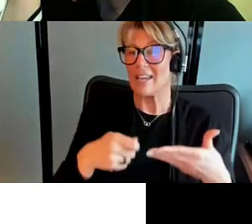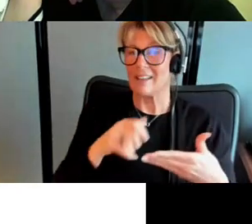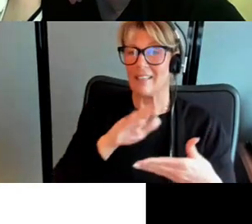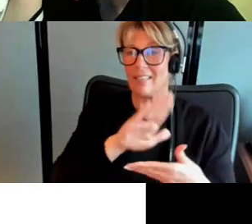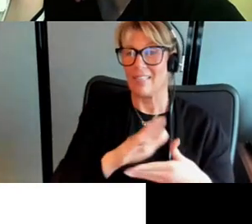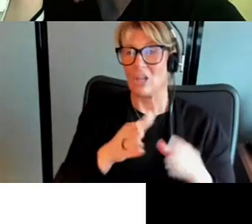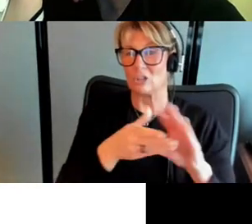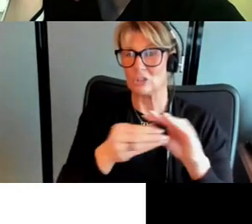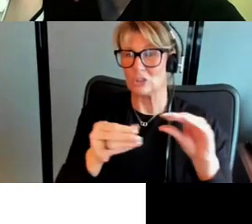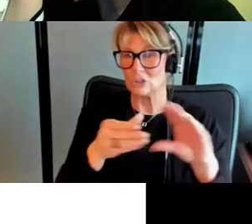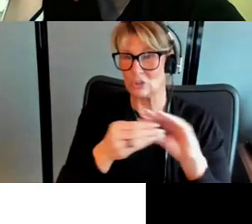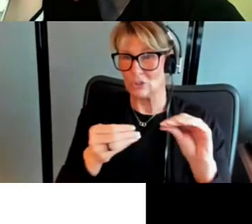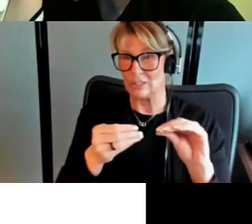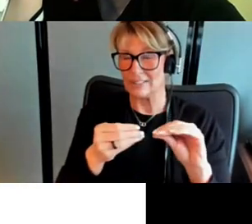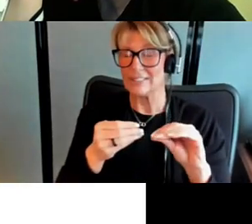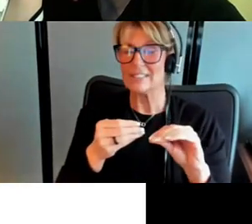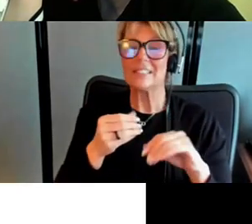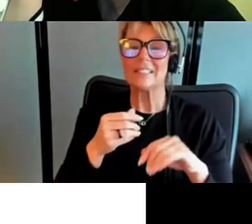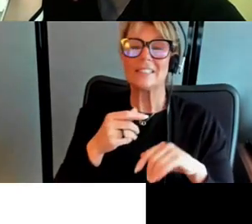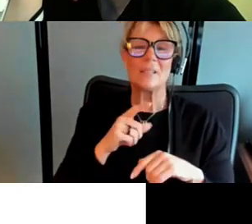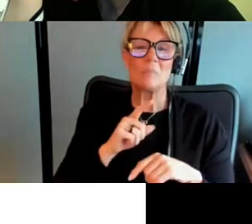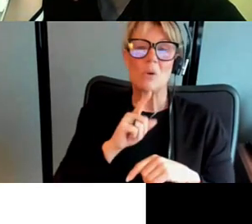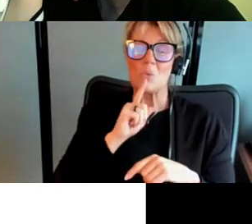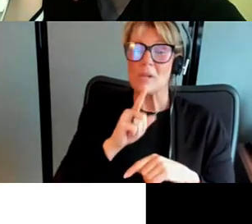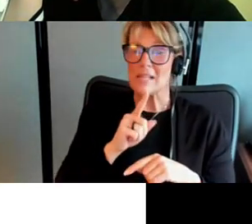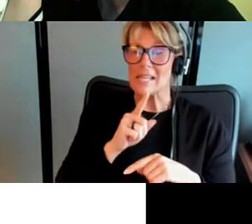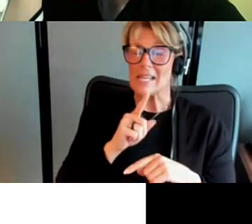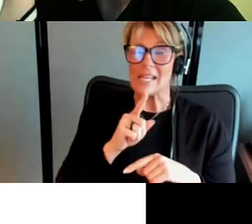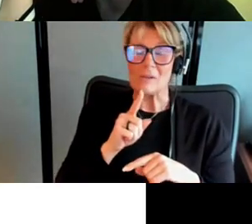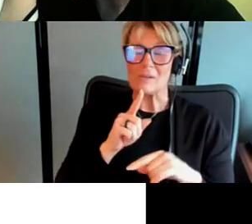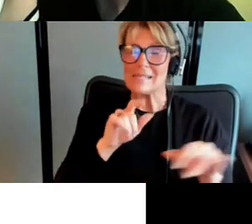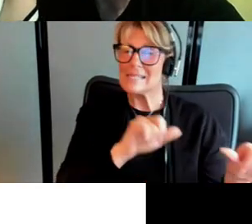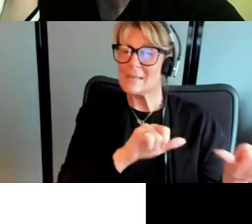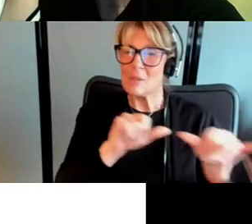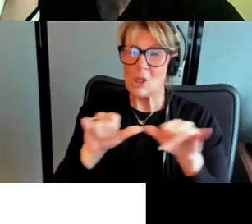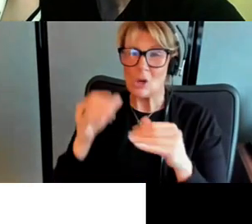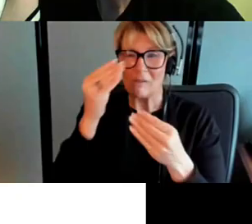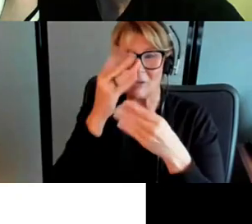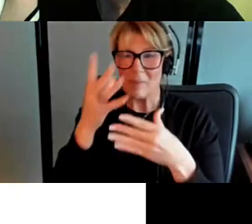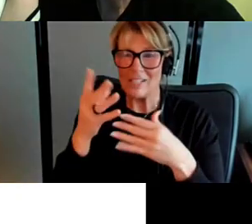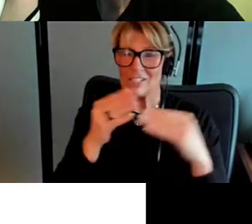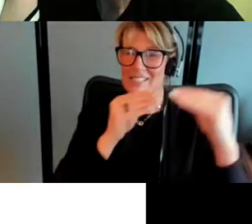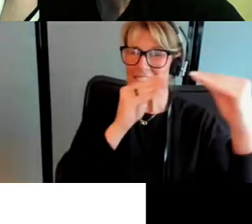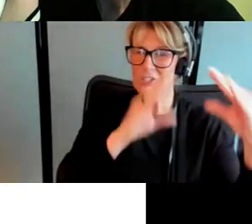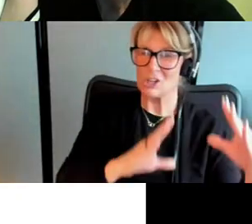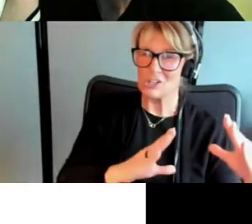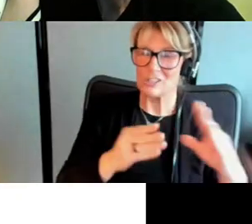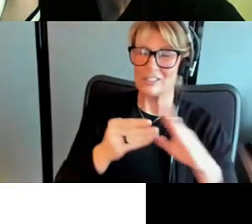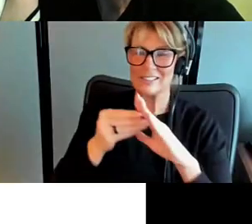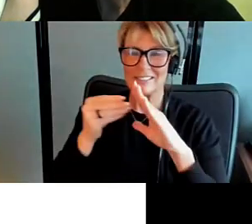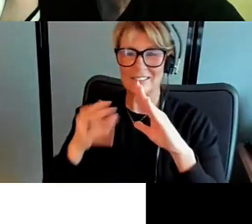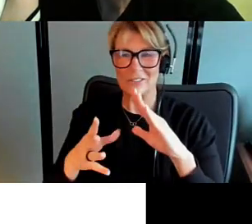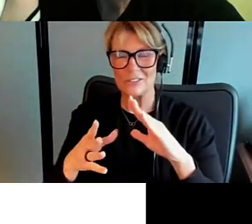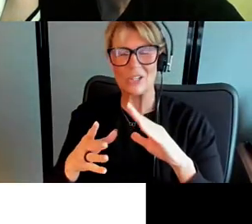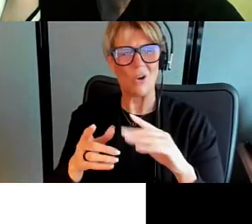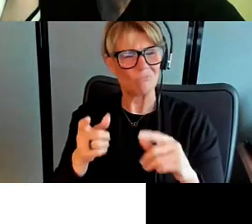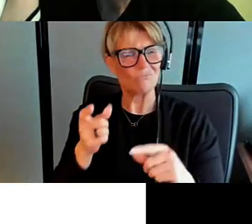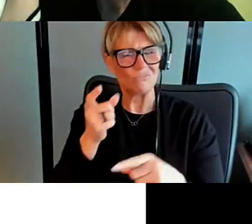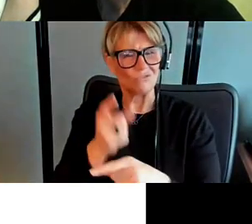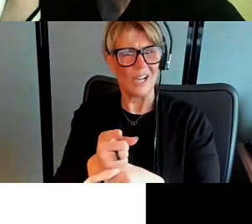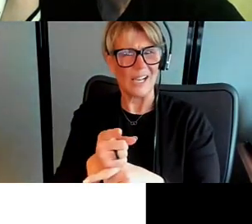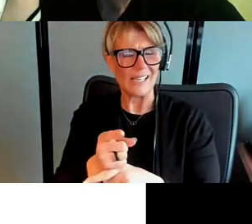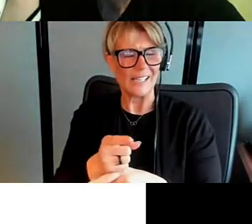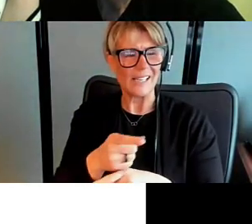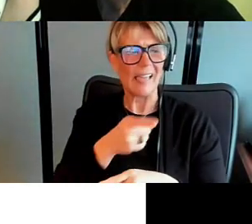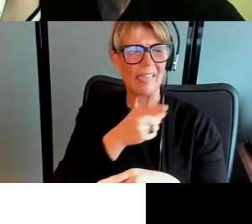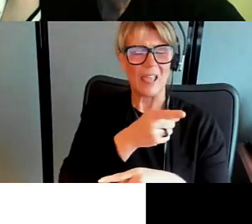format, but it just echoes what the instructors were telling us. So it's just very like much. validating that yes, whatever the